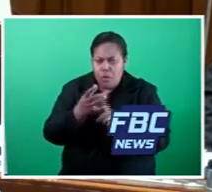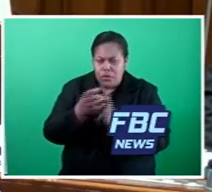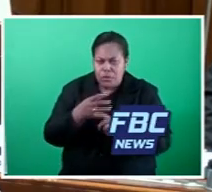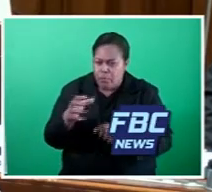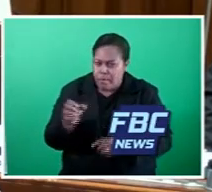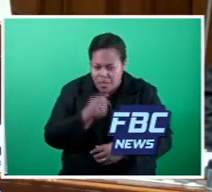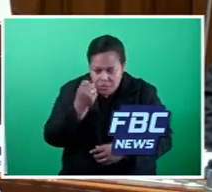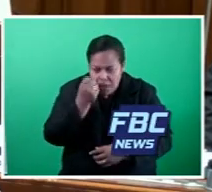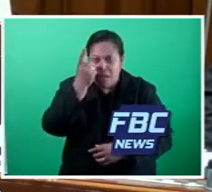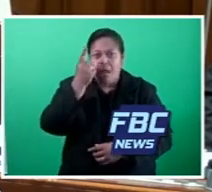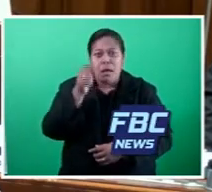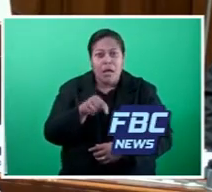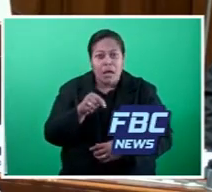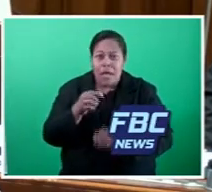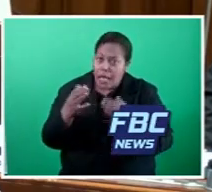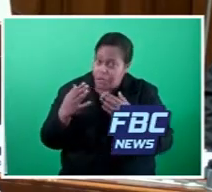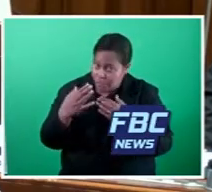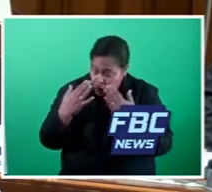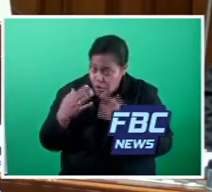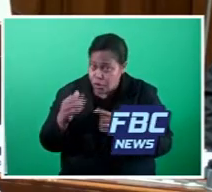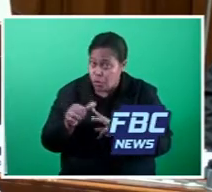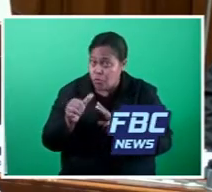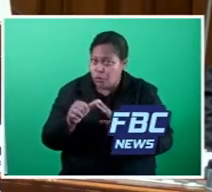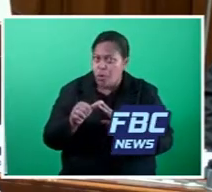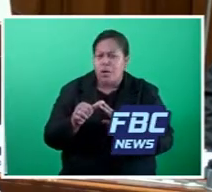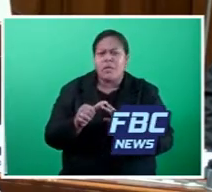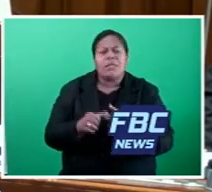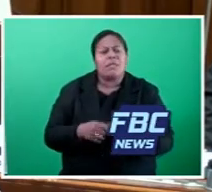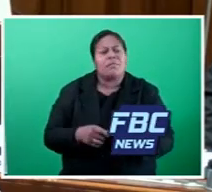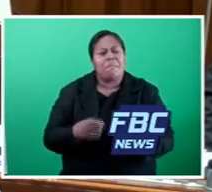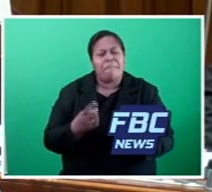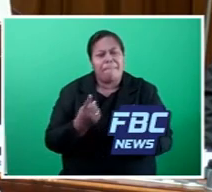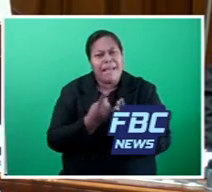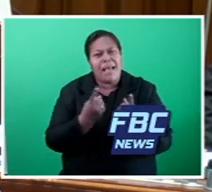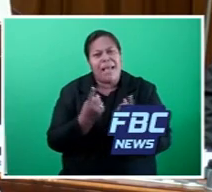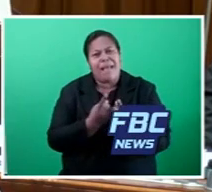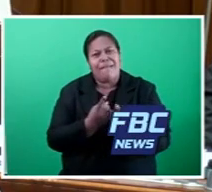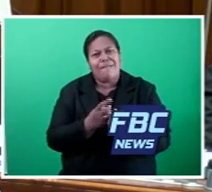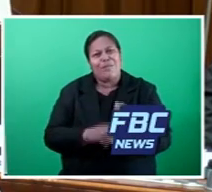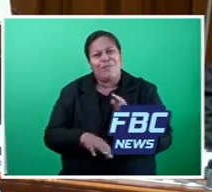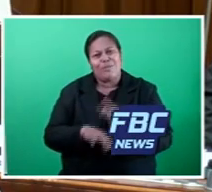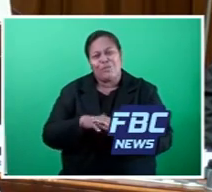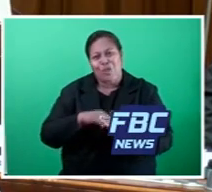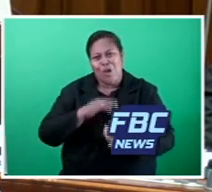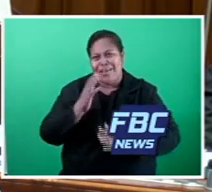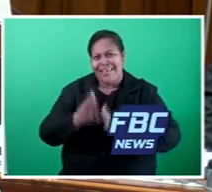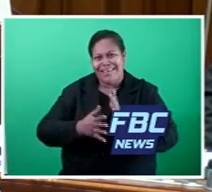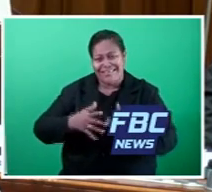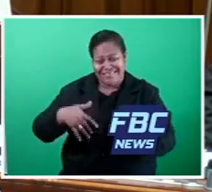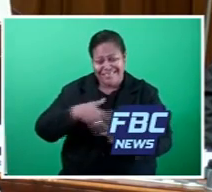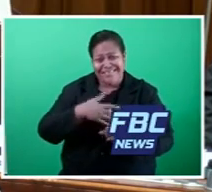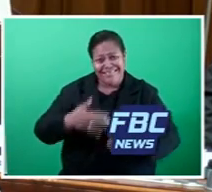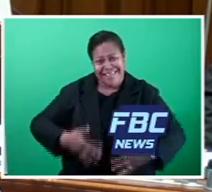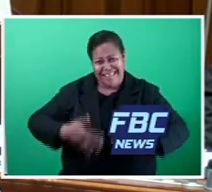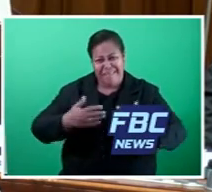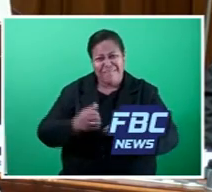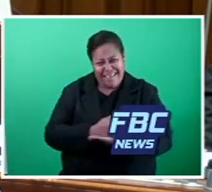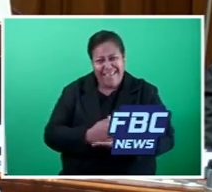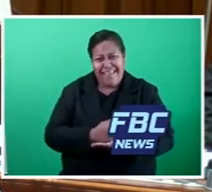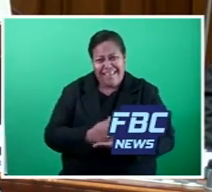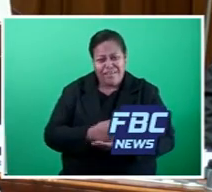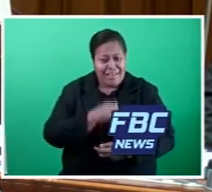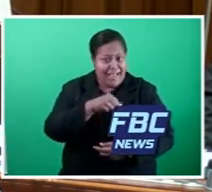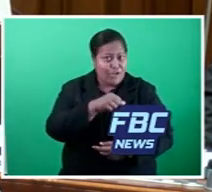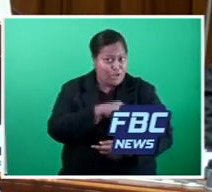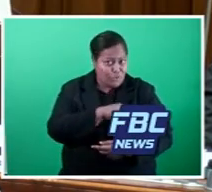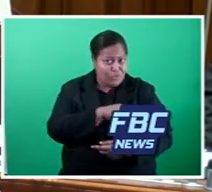acknowledge that there are not only painful personal stories behind these statistics, but there are also attitudes, social